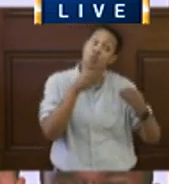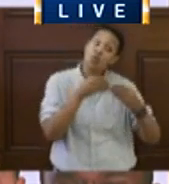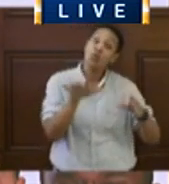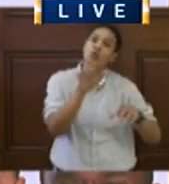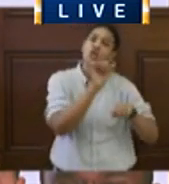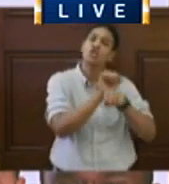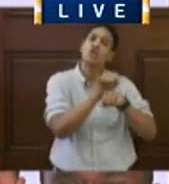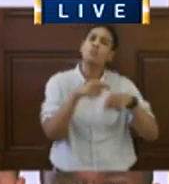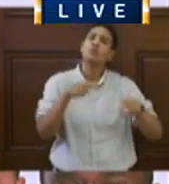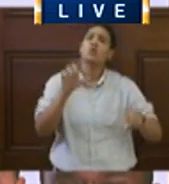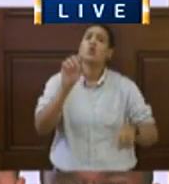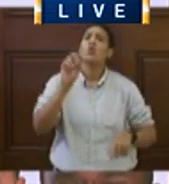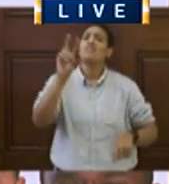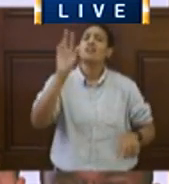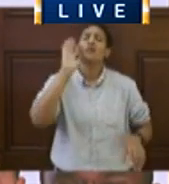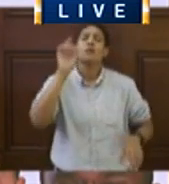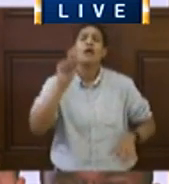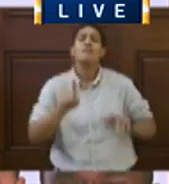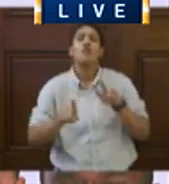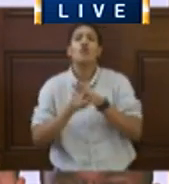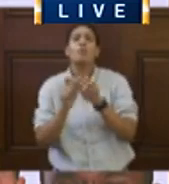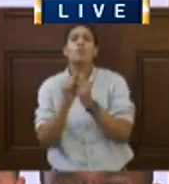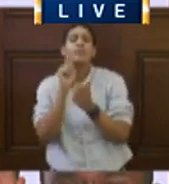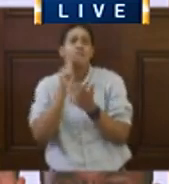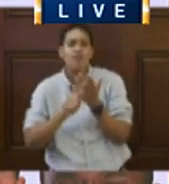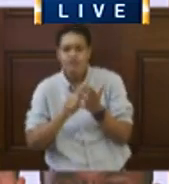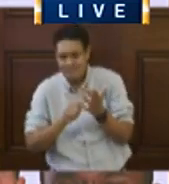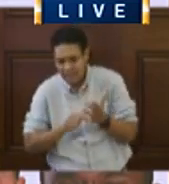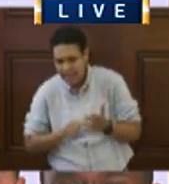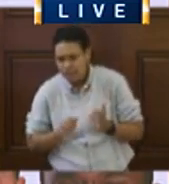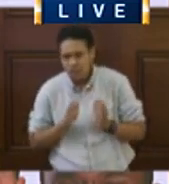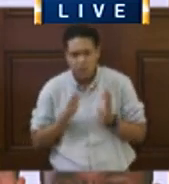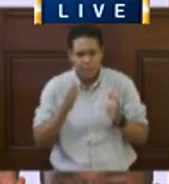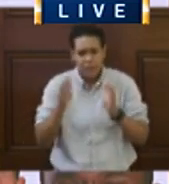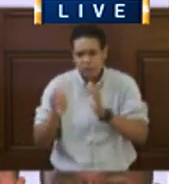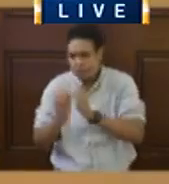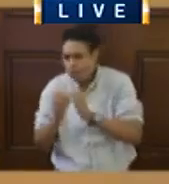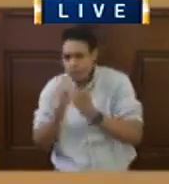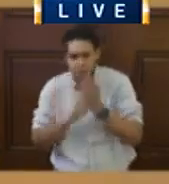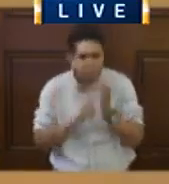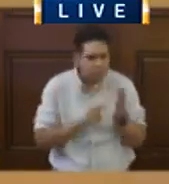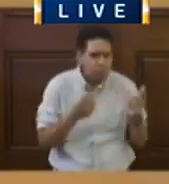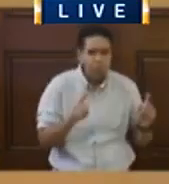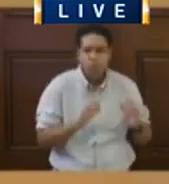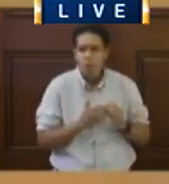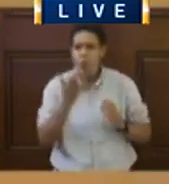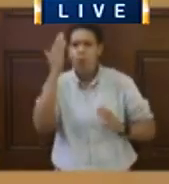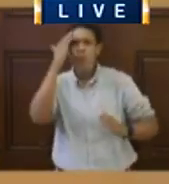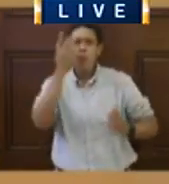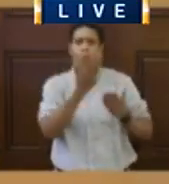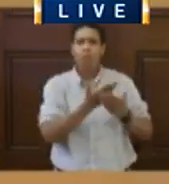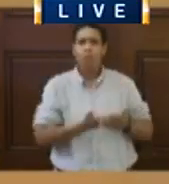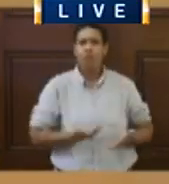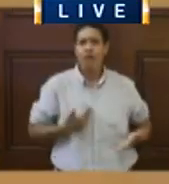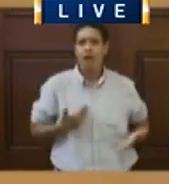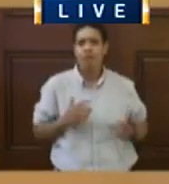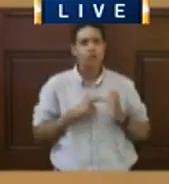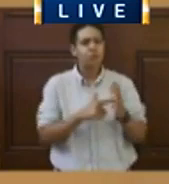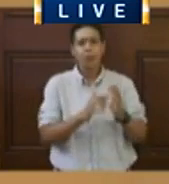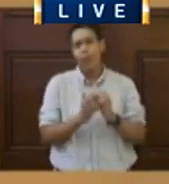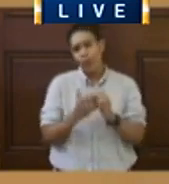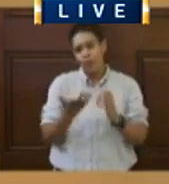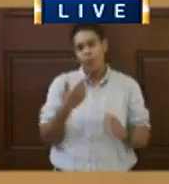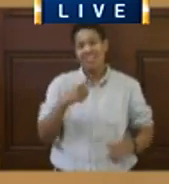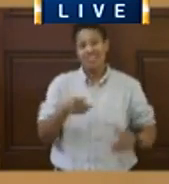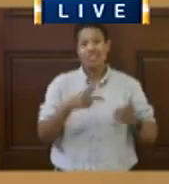We just have to come up with the verification mechanisms. These programs will be open